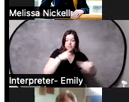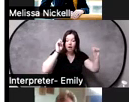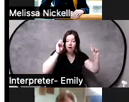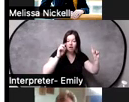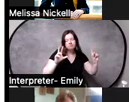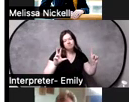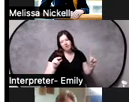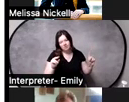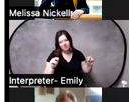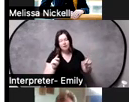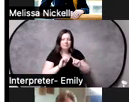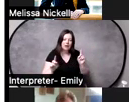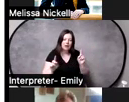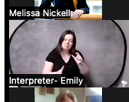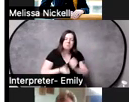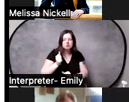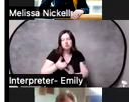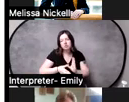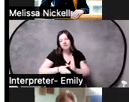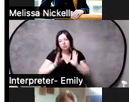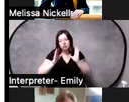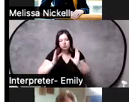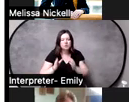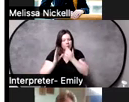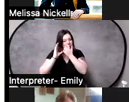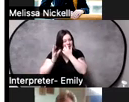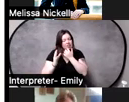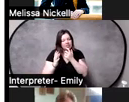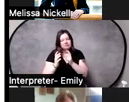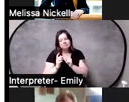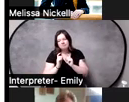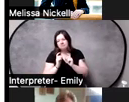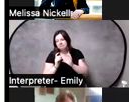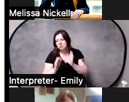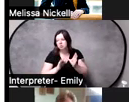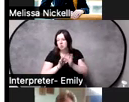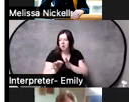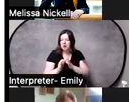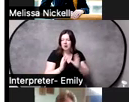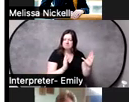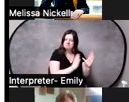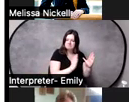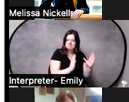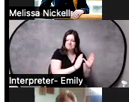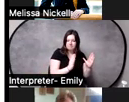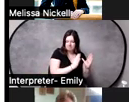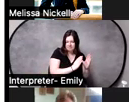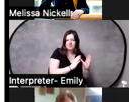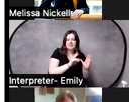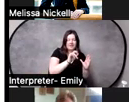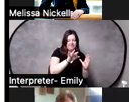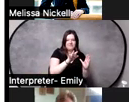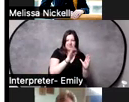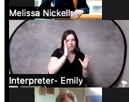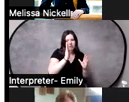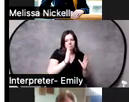most of the reviewers will score you up in this area for grants they're going to be